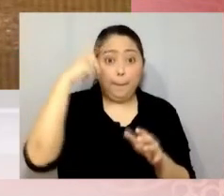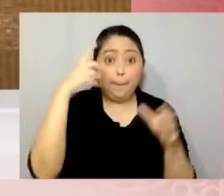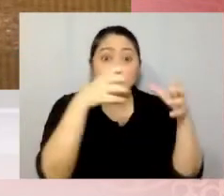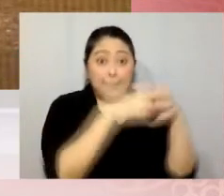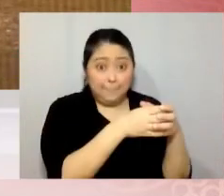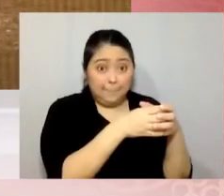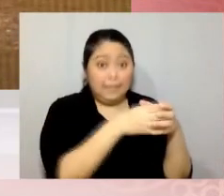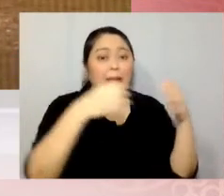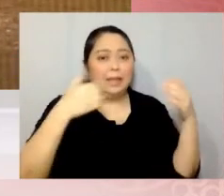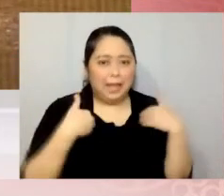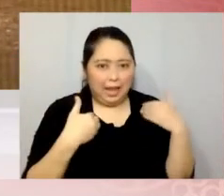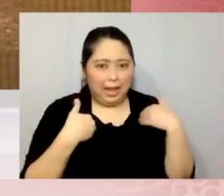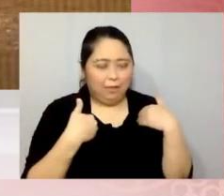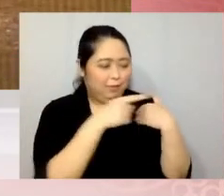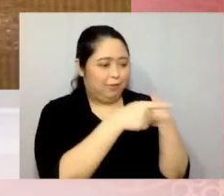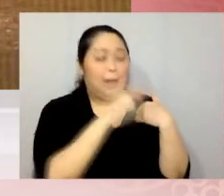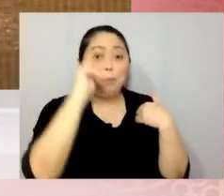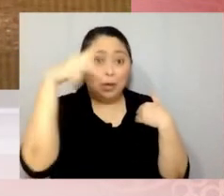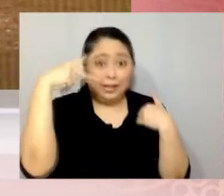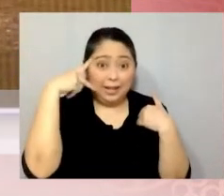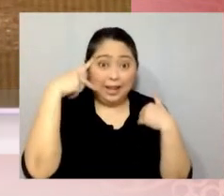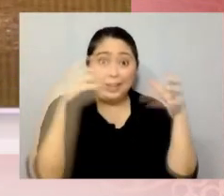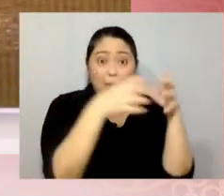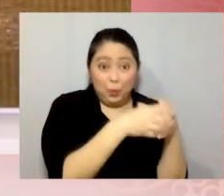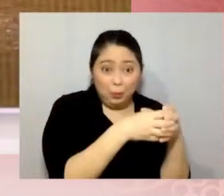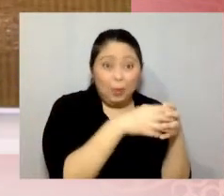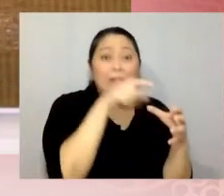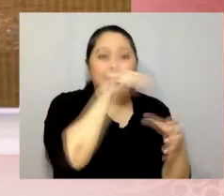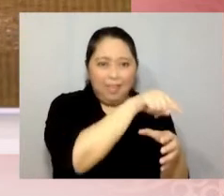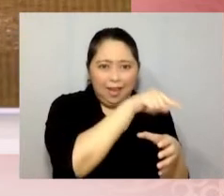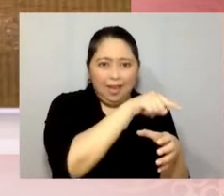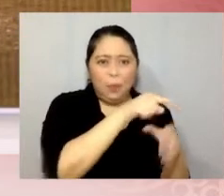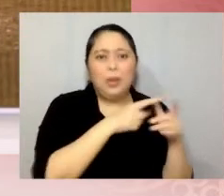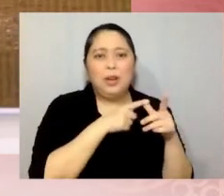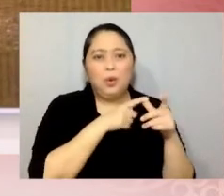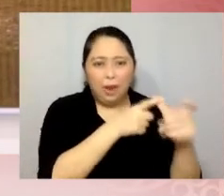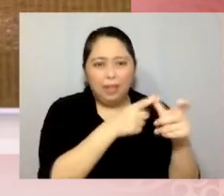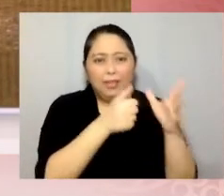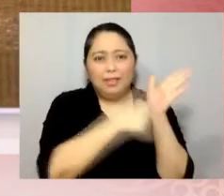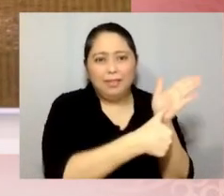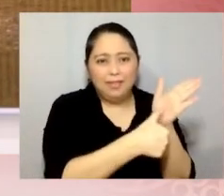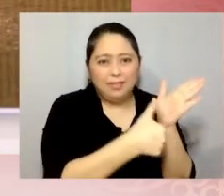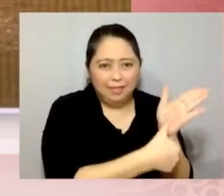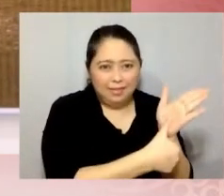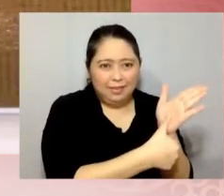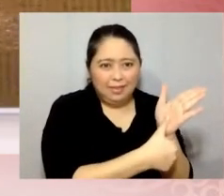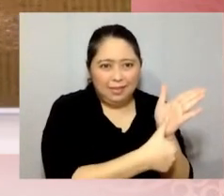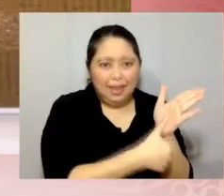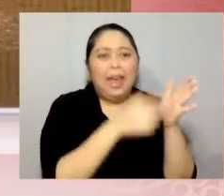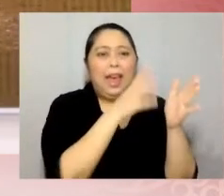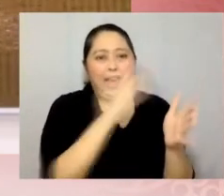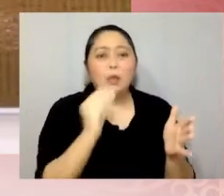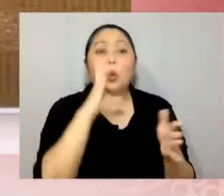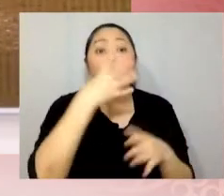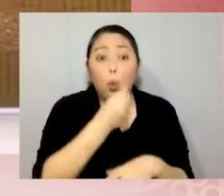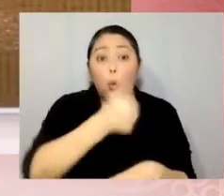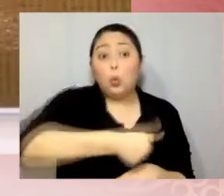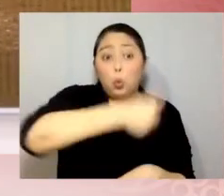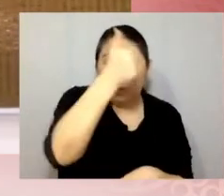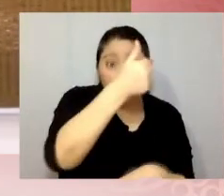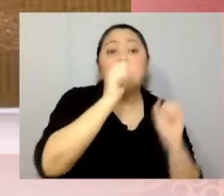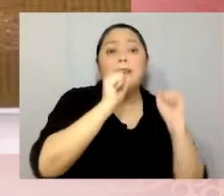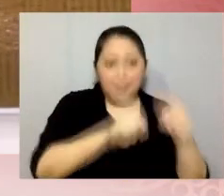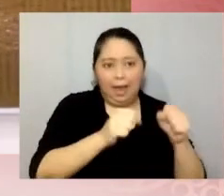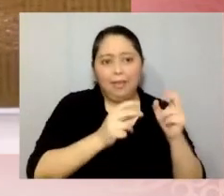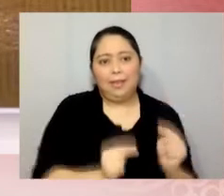party, and the candidate, which is the party, will then provide for the nominees, who